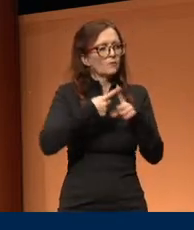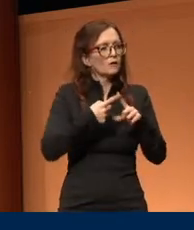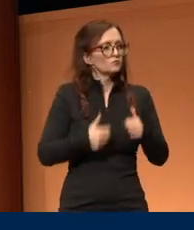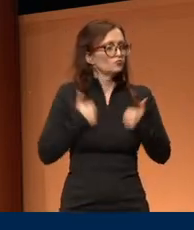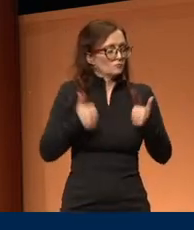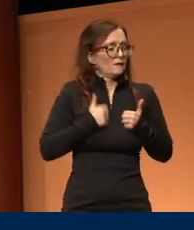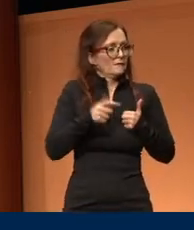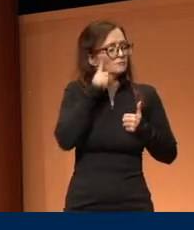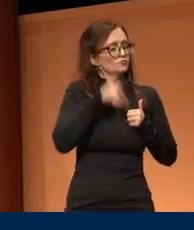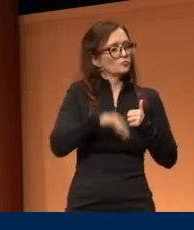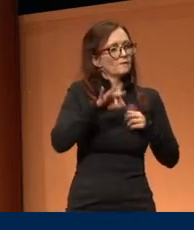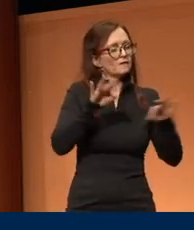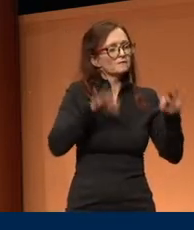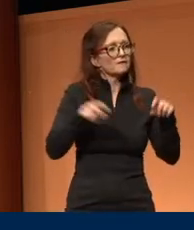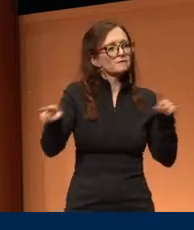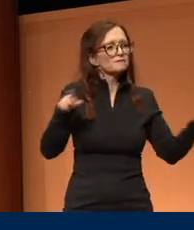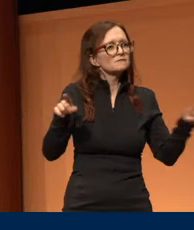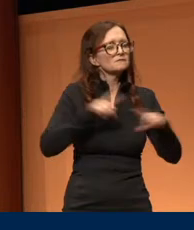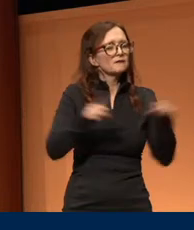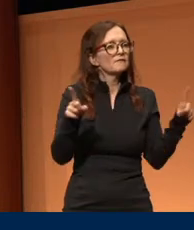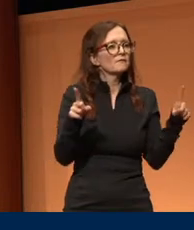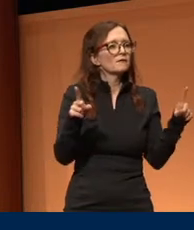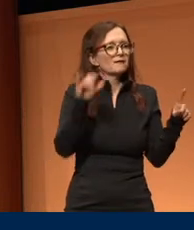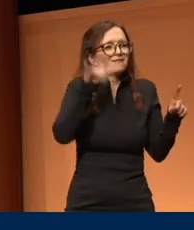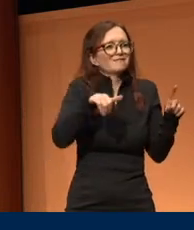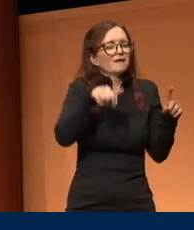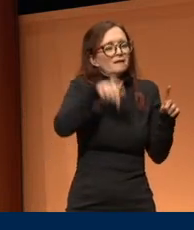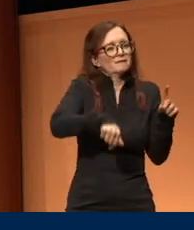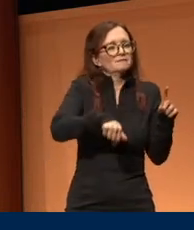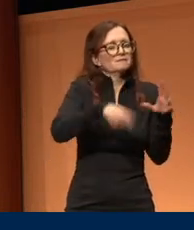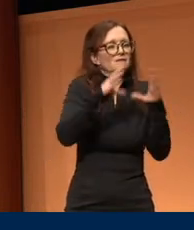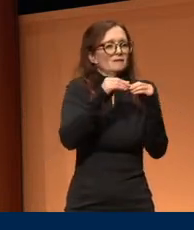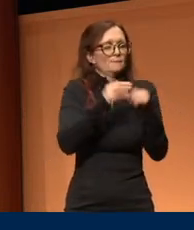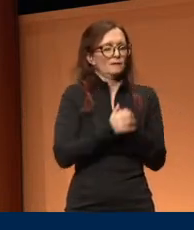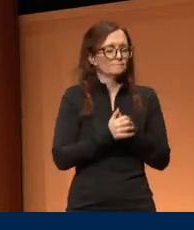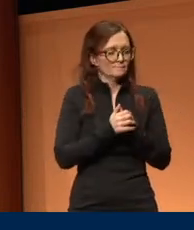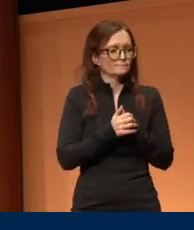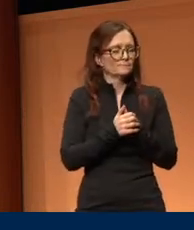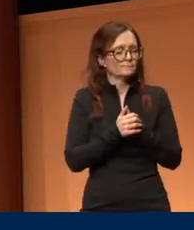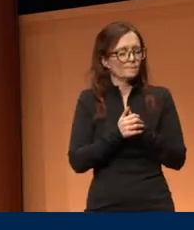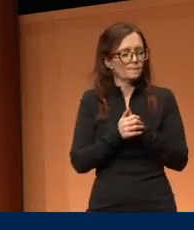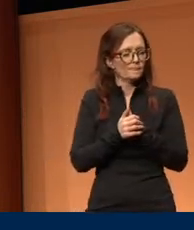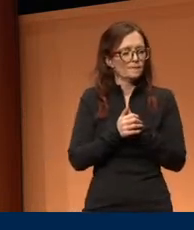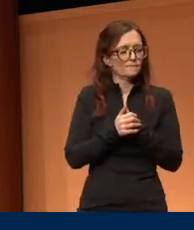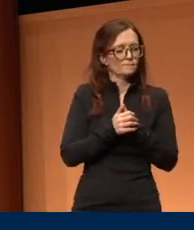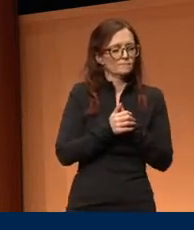the discovery of differences between them, at least in the context of the assembly.